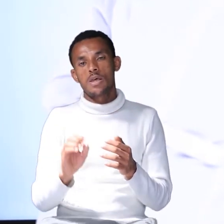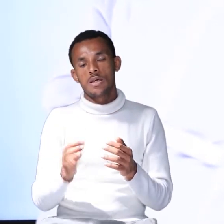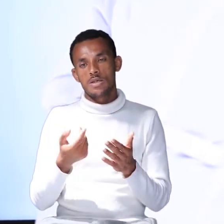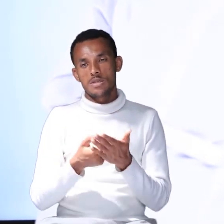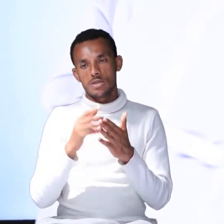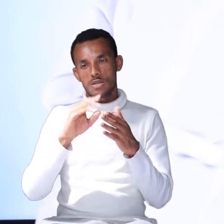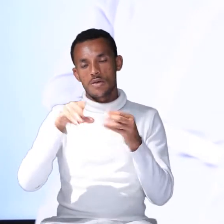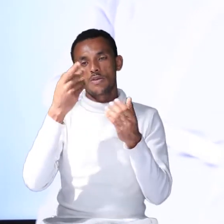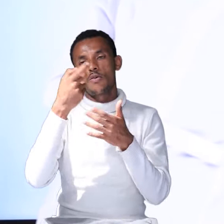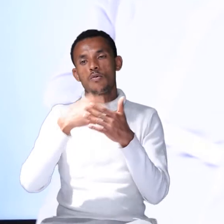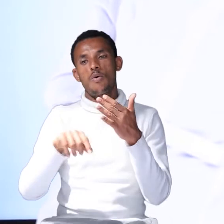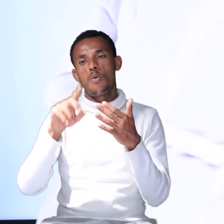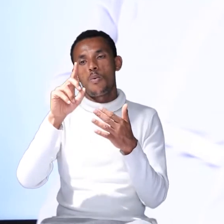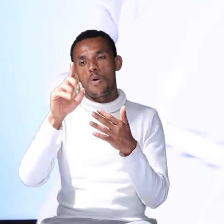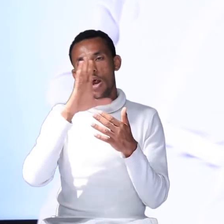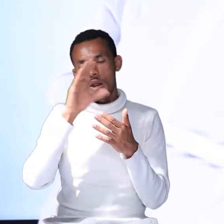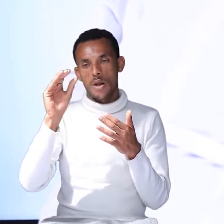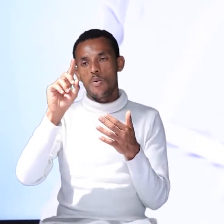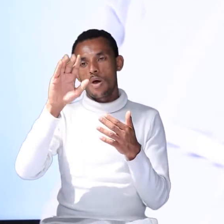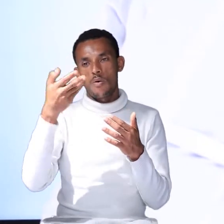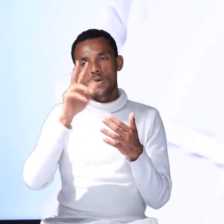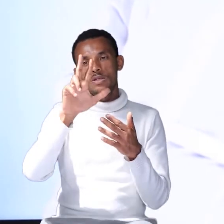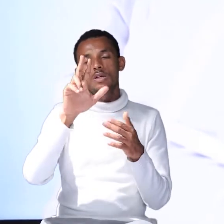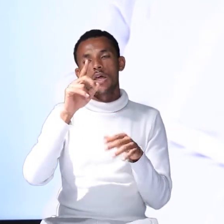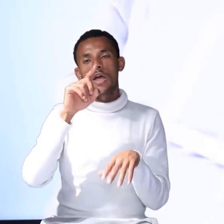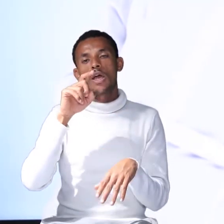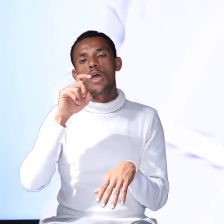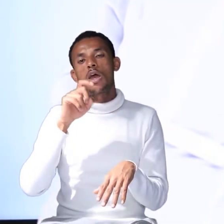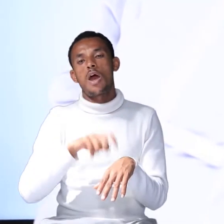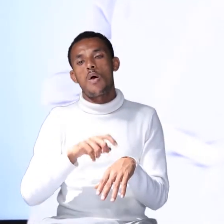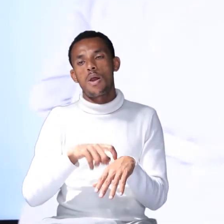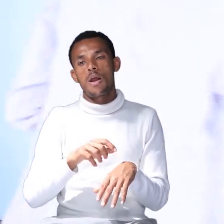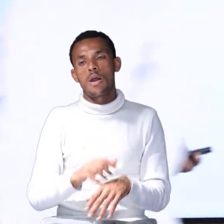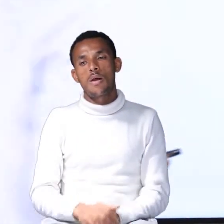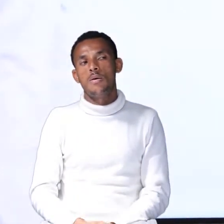This gives a value to be 1 and 1 over 3 hours.